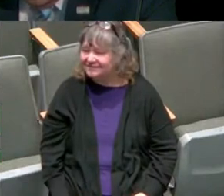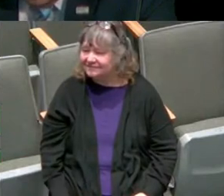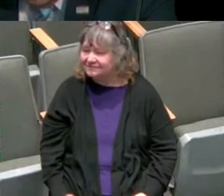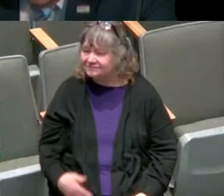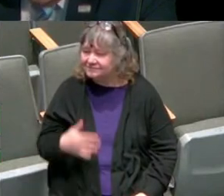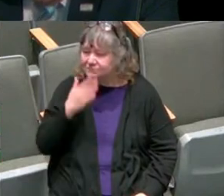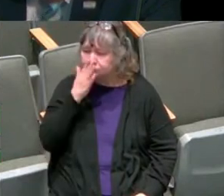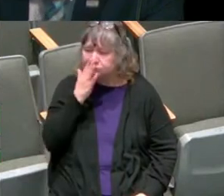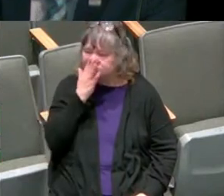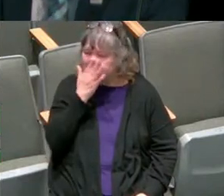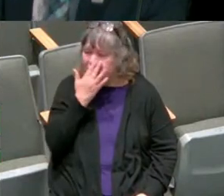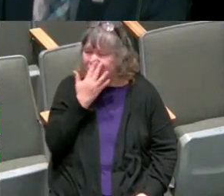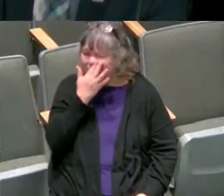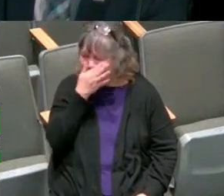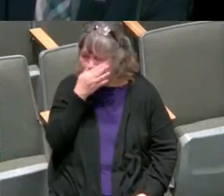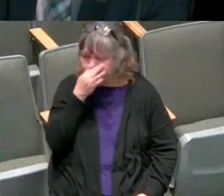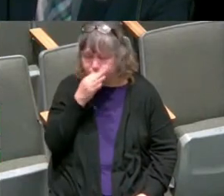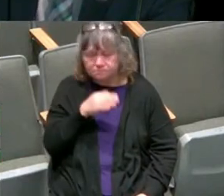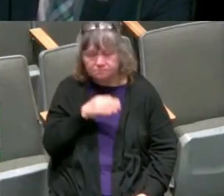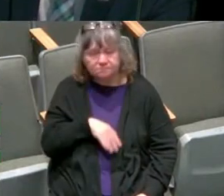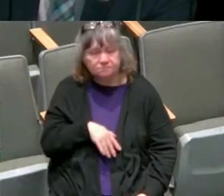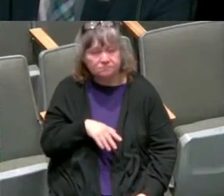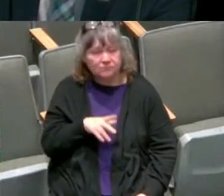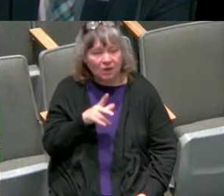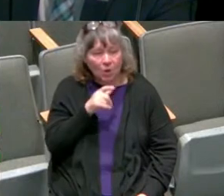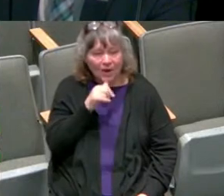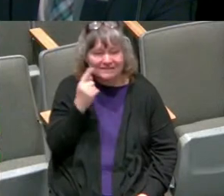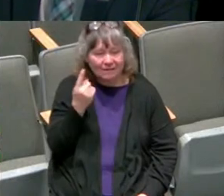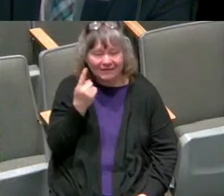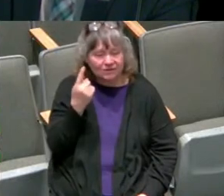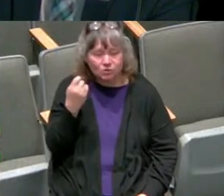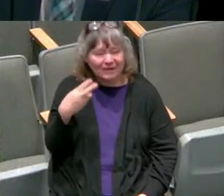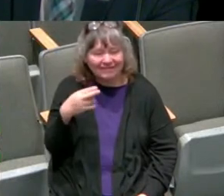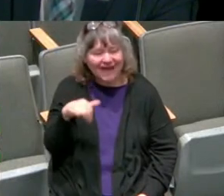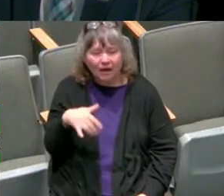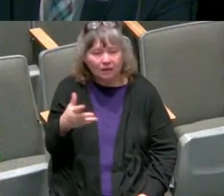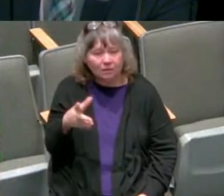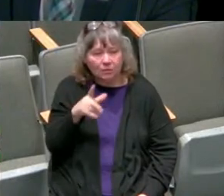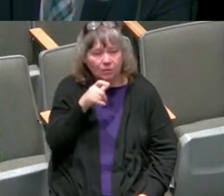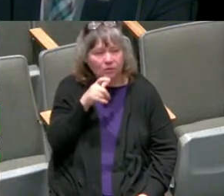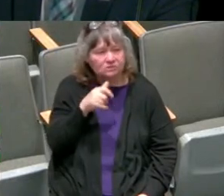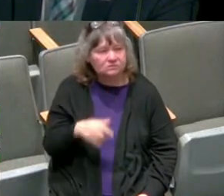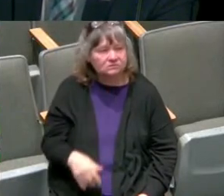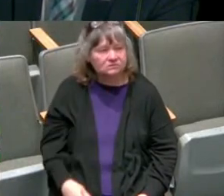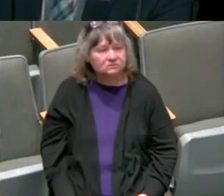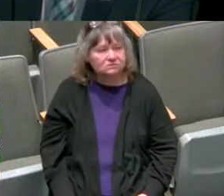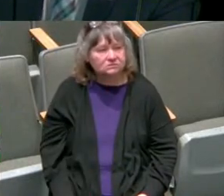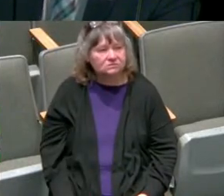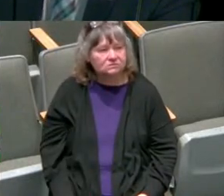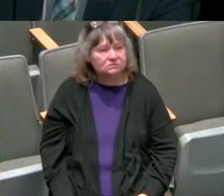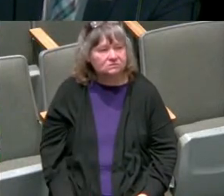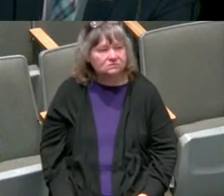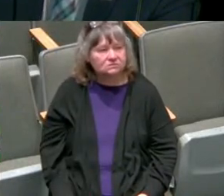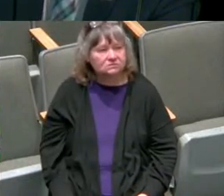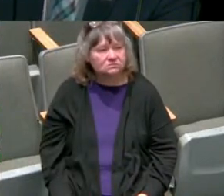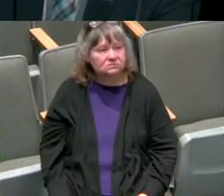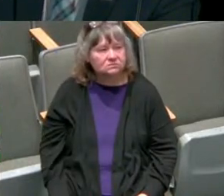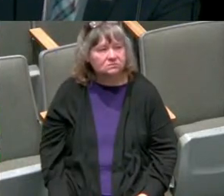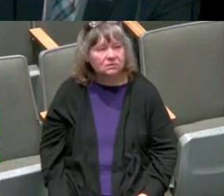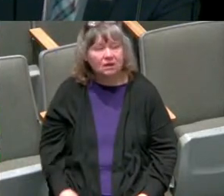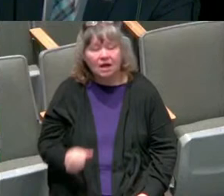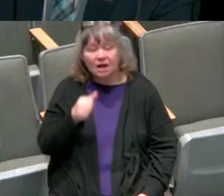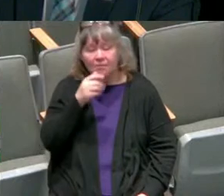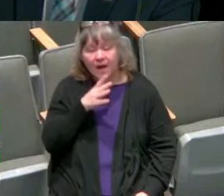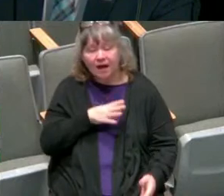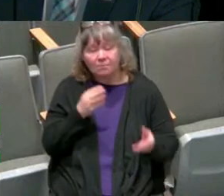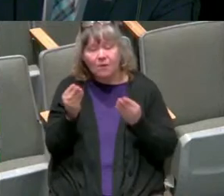I don't know who's got something to top that yeah Madam